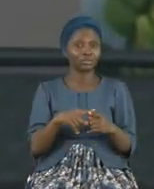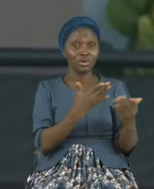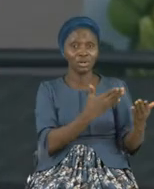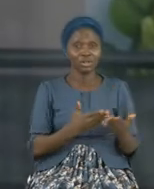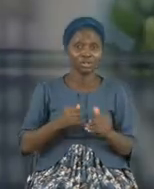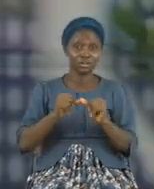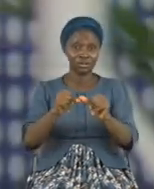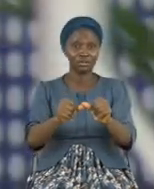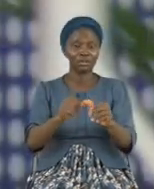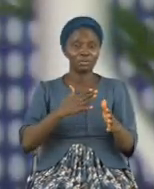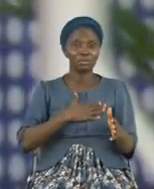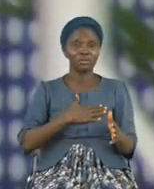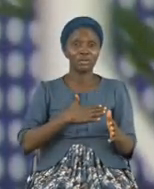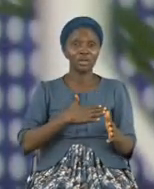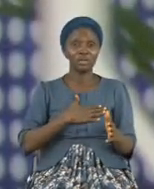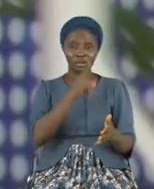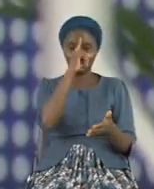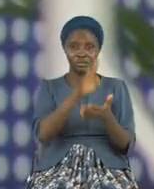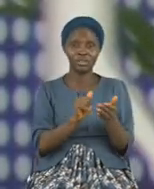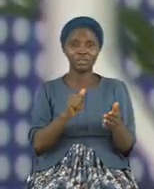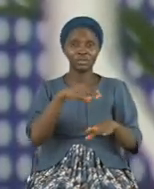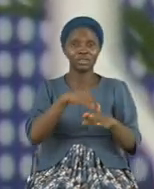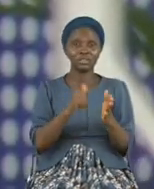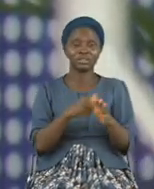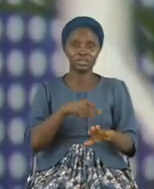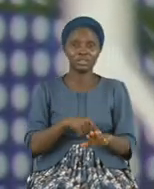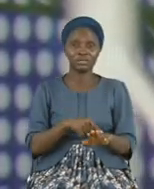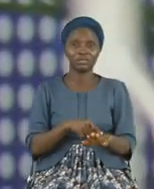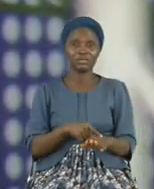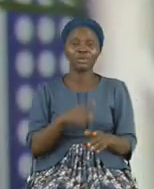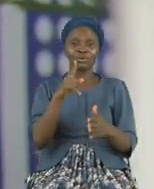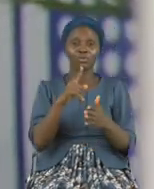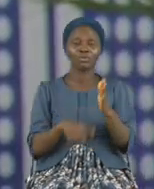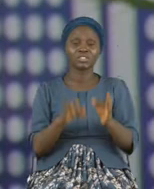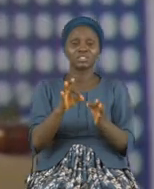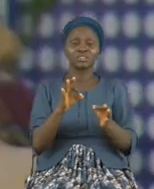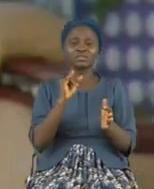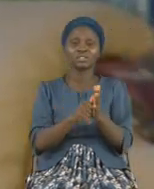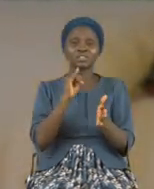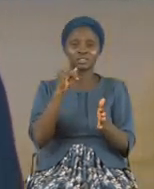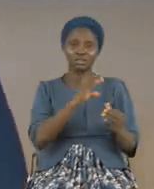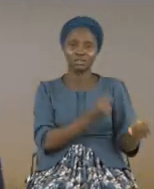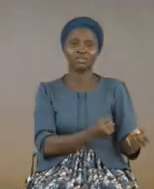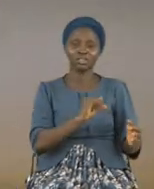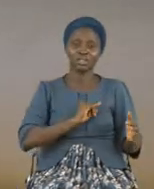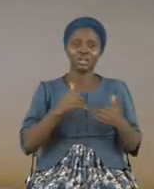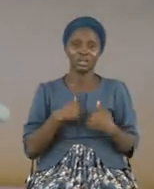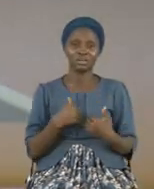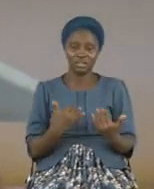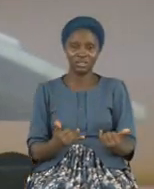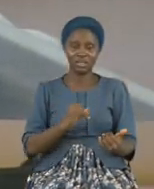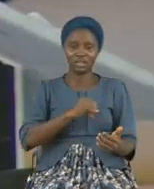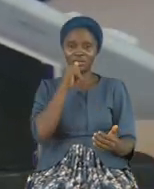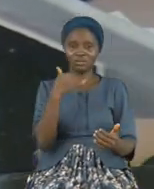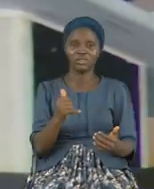at that time. What if that's all the courage I have? And now I'm a pastor, I'm a preacher, I'm a